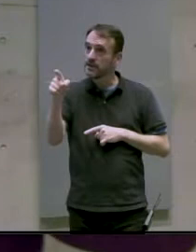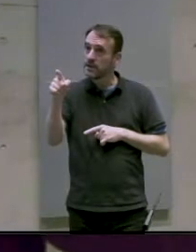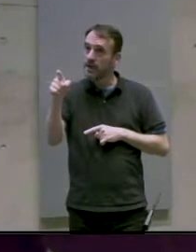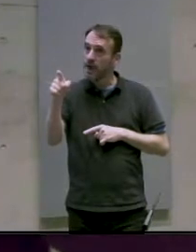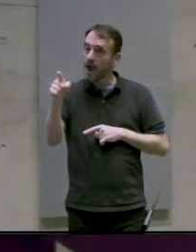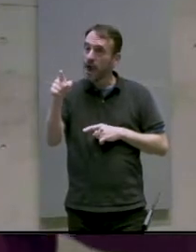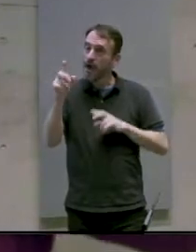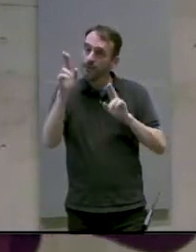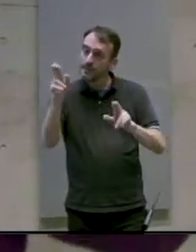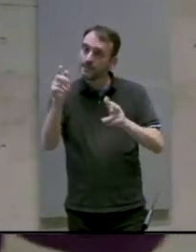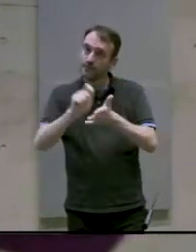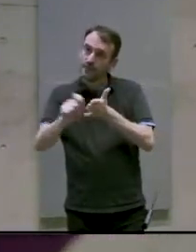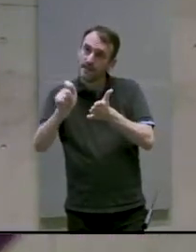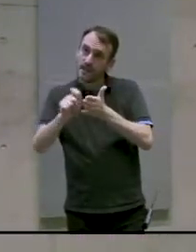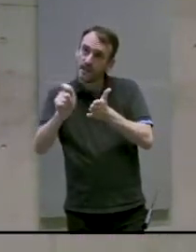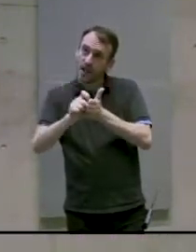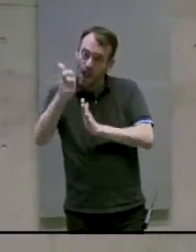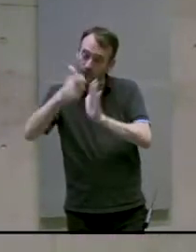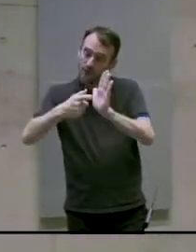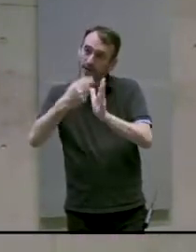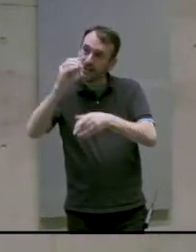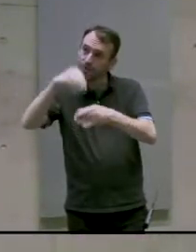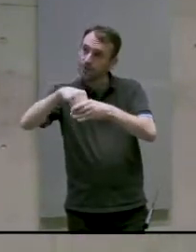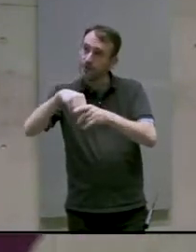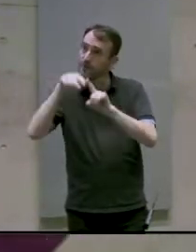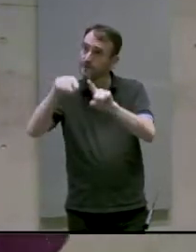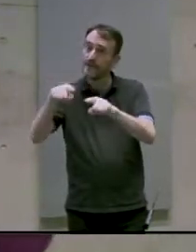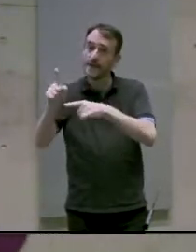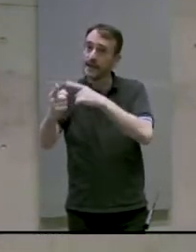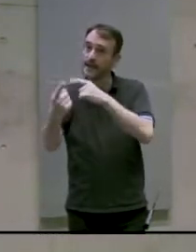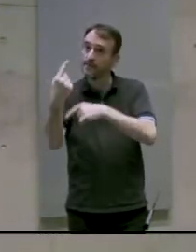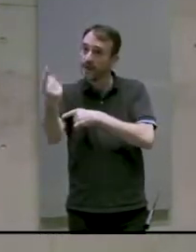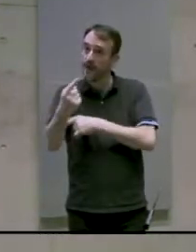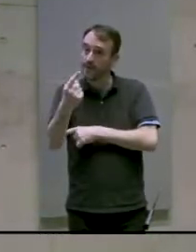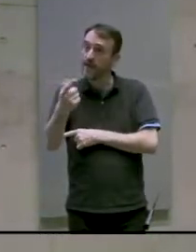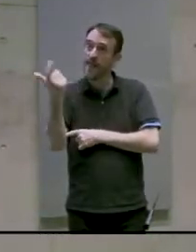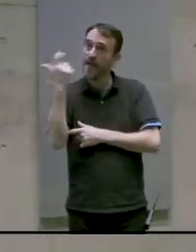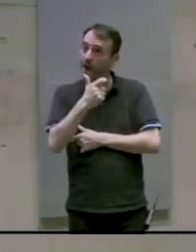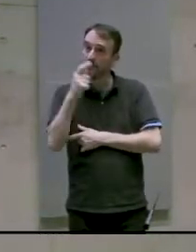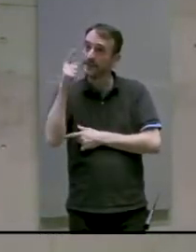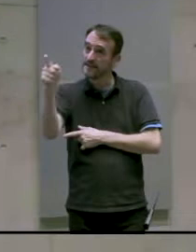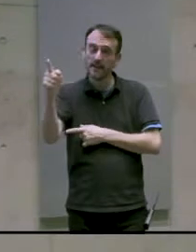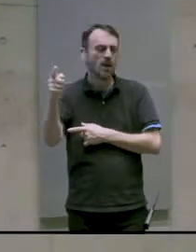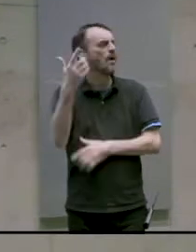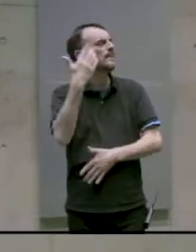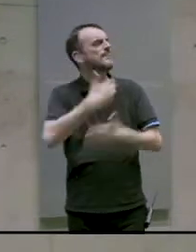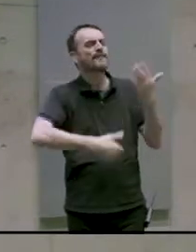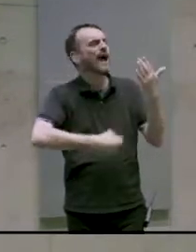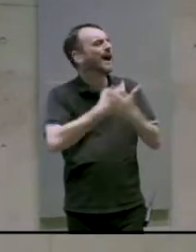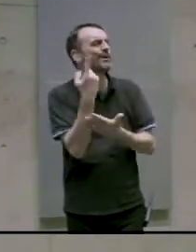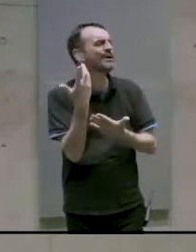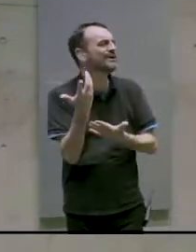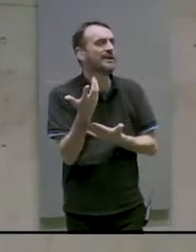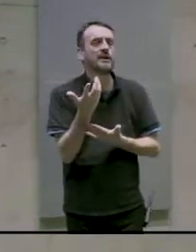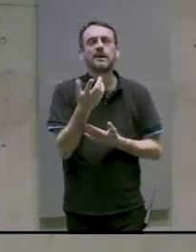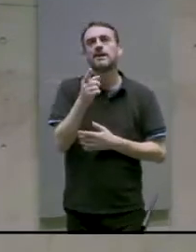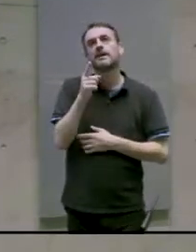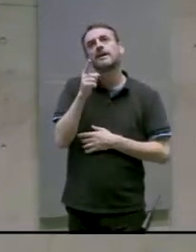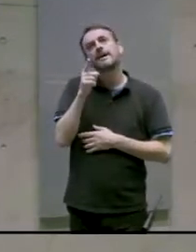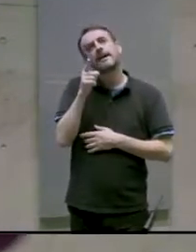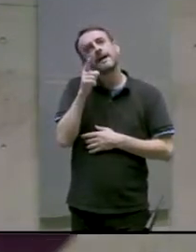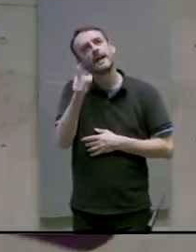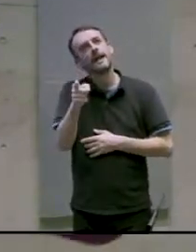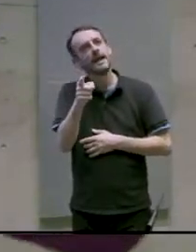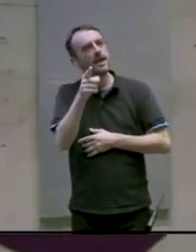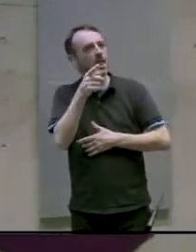did, because it would have made him look the fool, because he just laughed and said, that's never going to happen. He couldn't see past crap